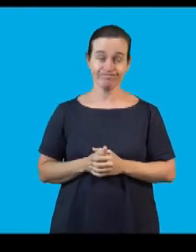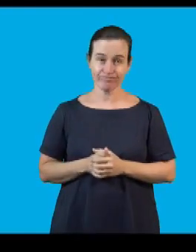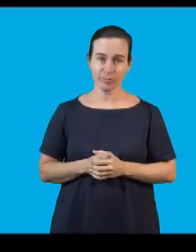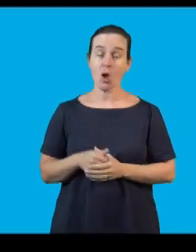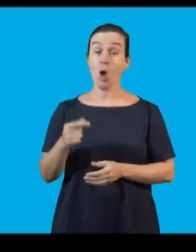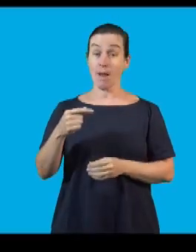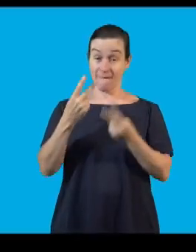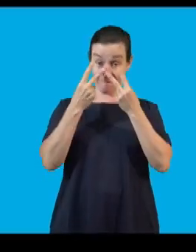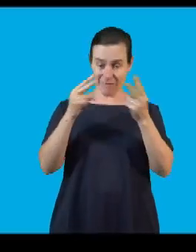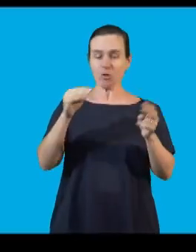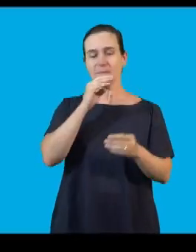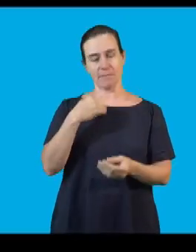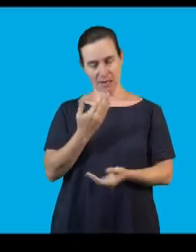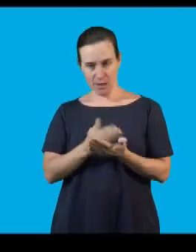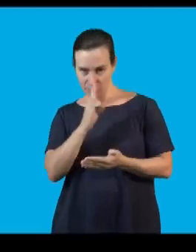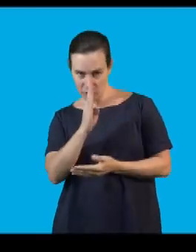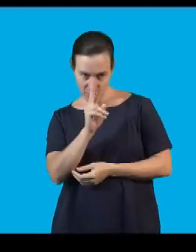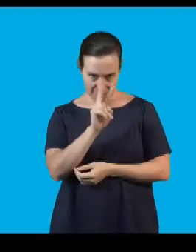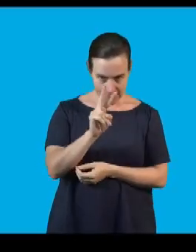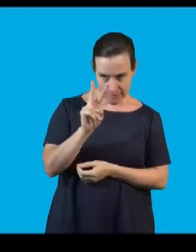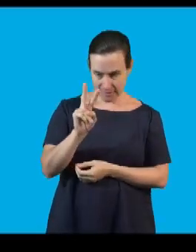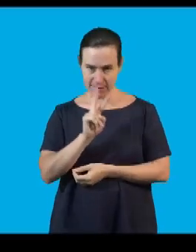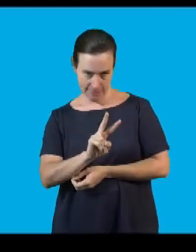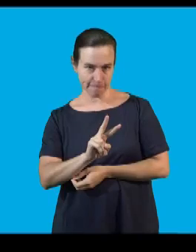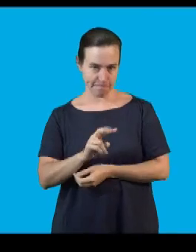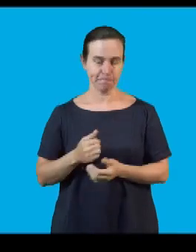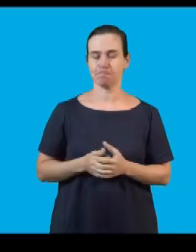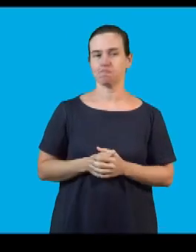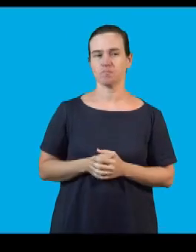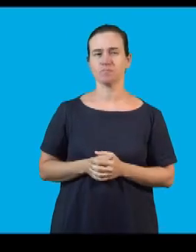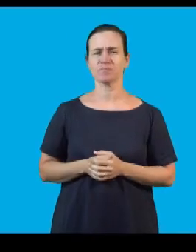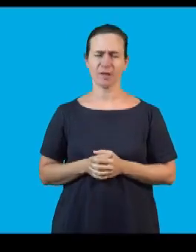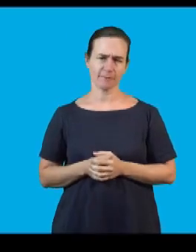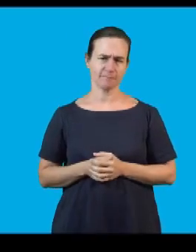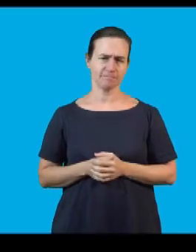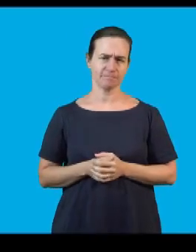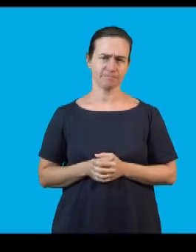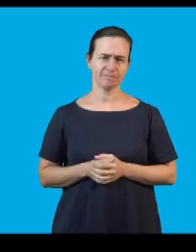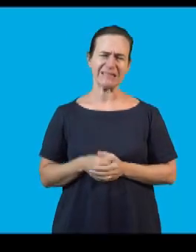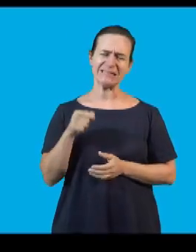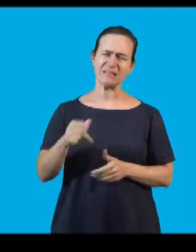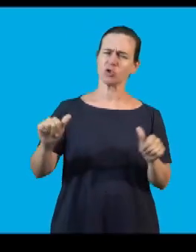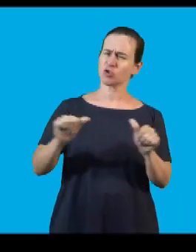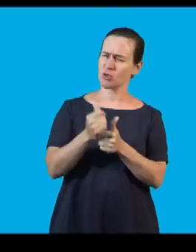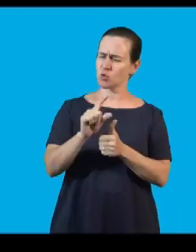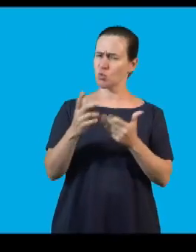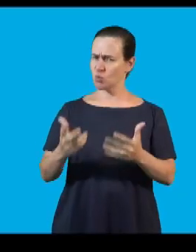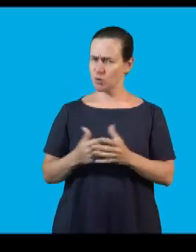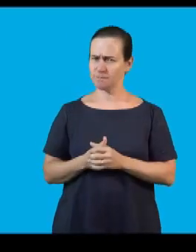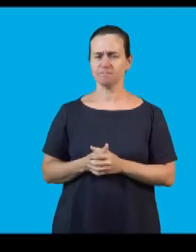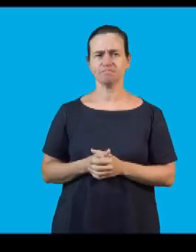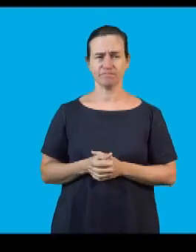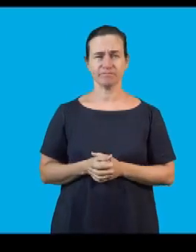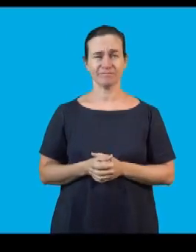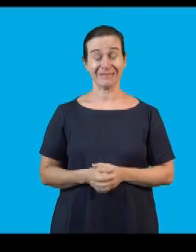your visuals are observables, what you can see. Okay, so what are we challenged with,